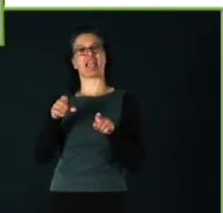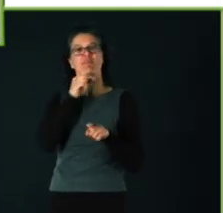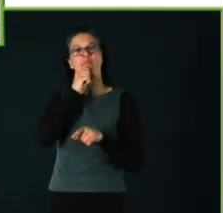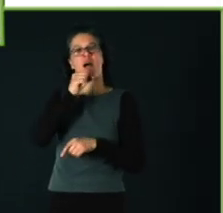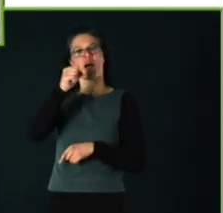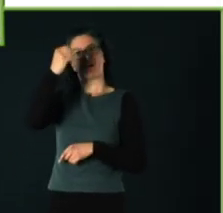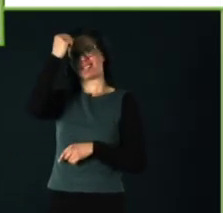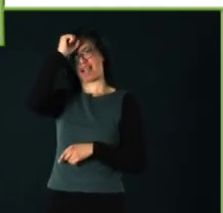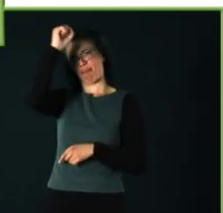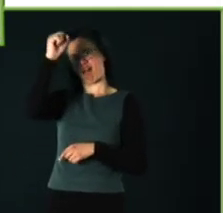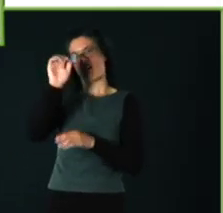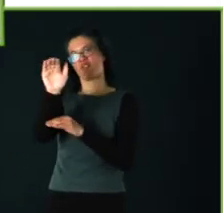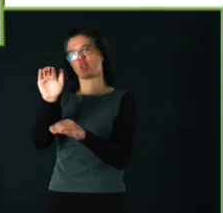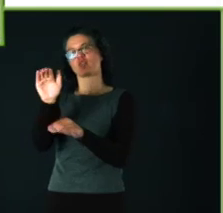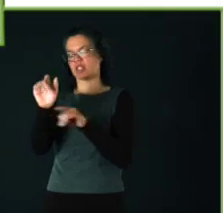future.